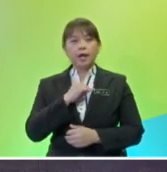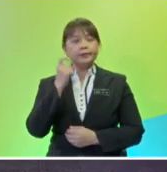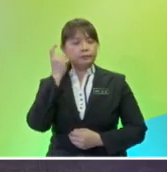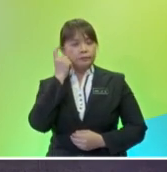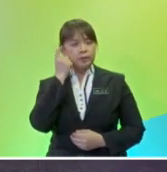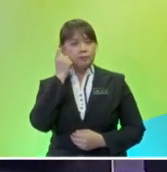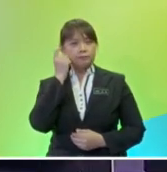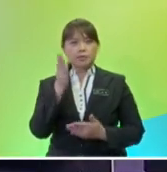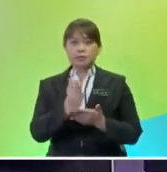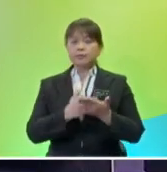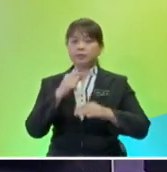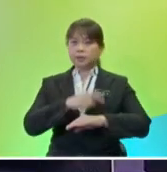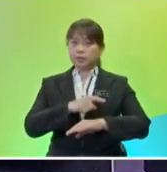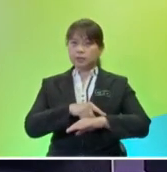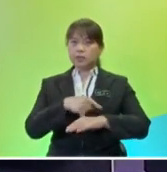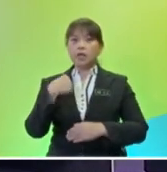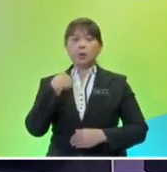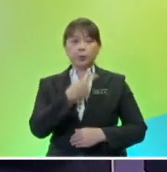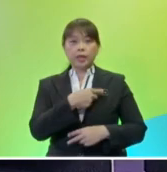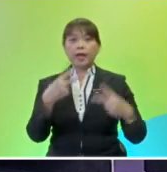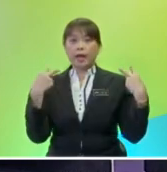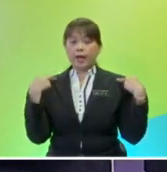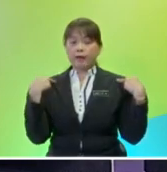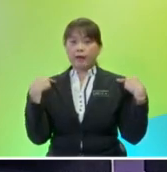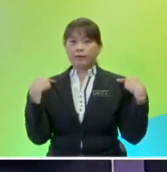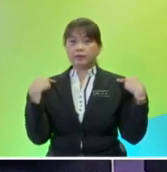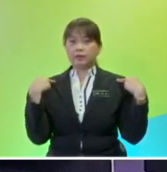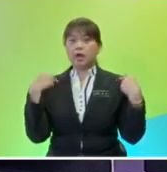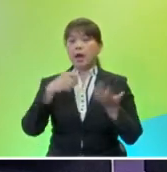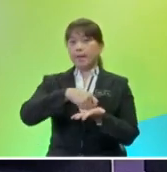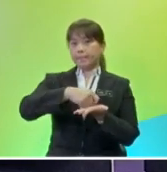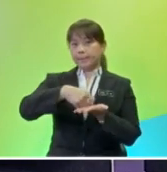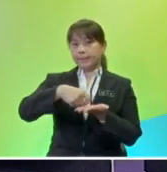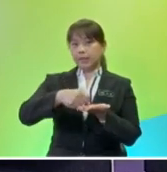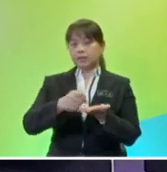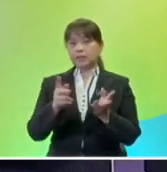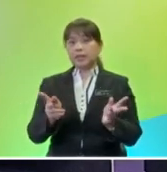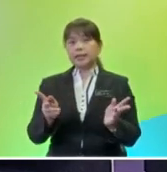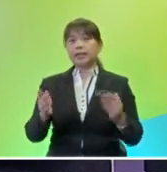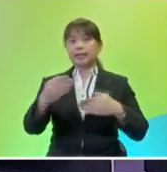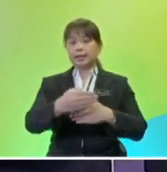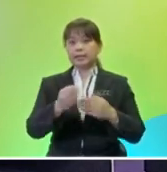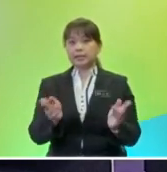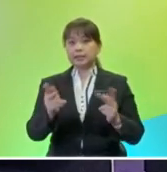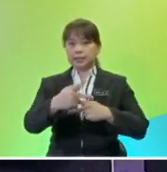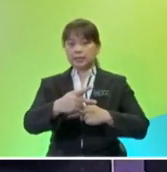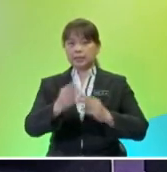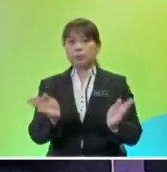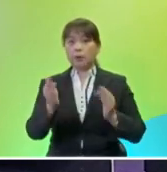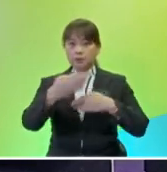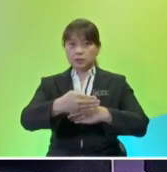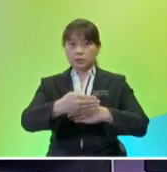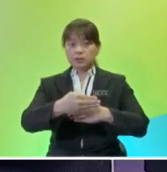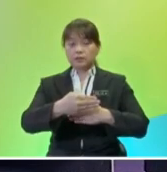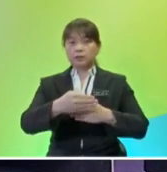have a pencil case, uh-huh. mine is magnetic. Ooh. When I open it